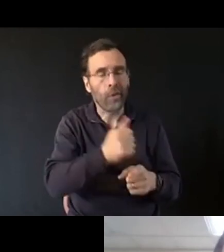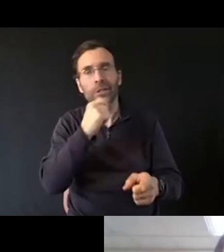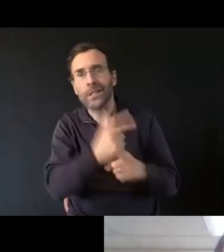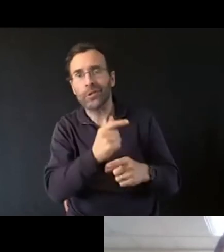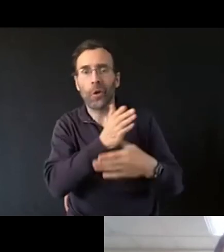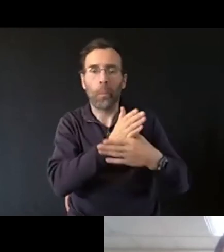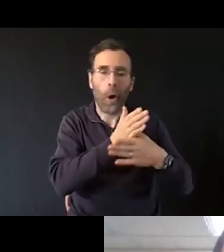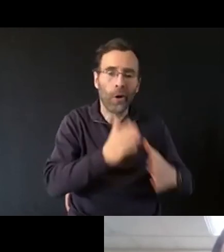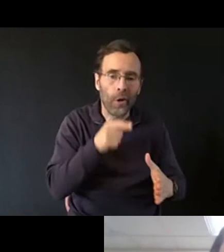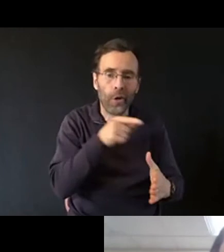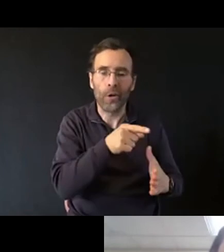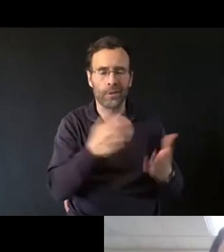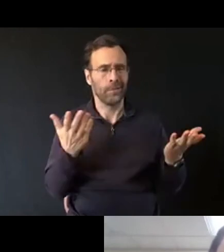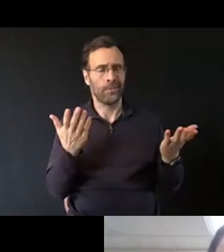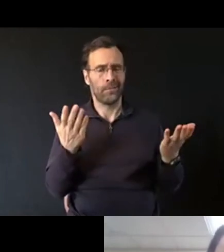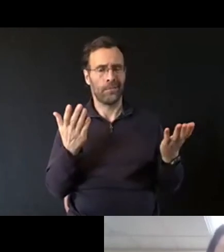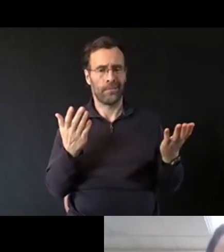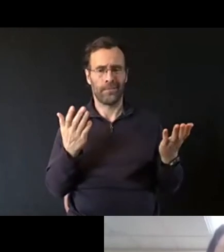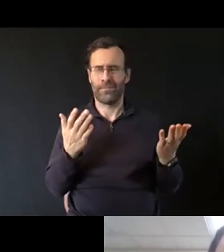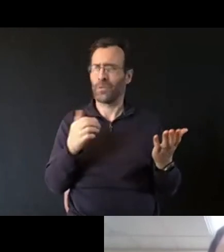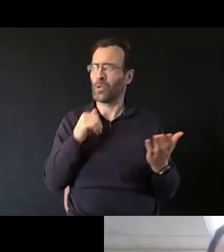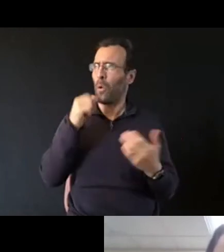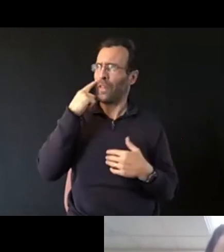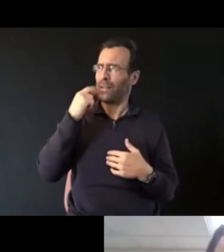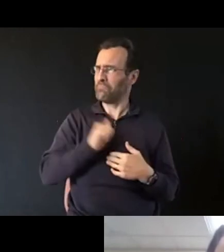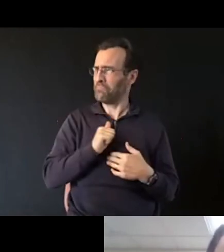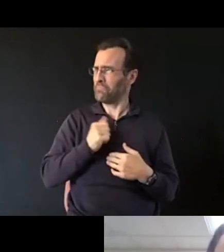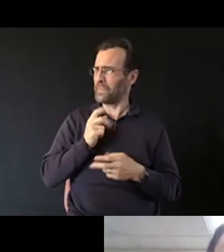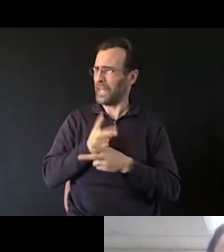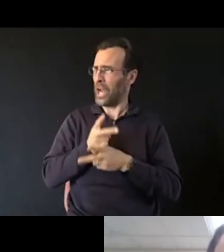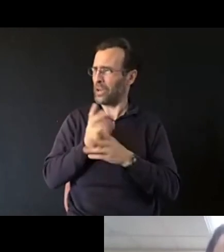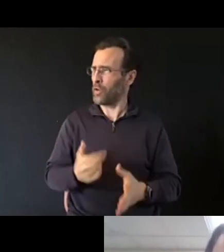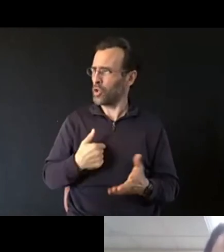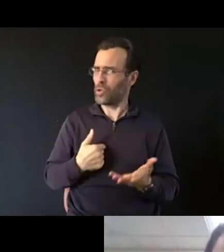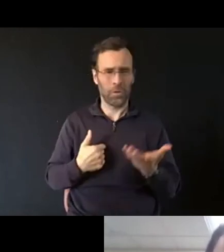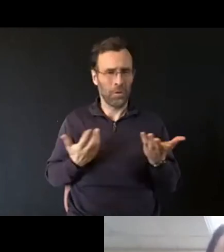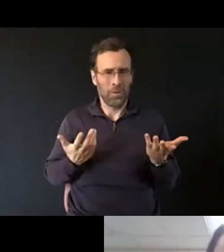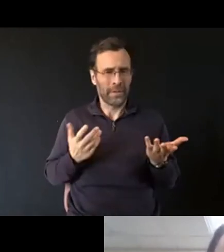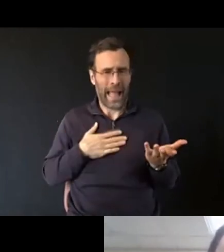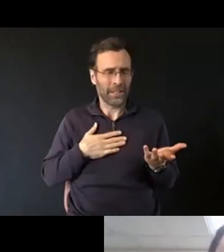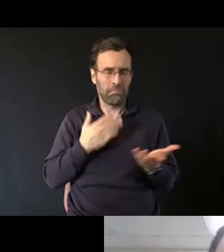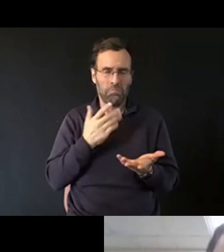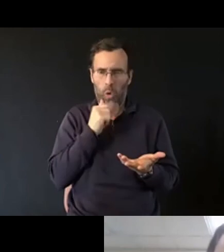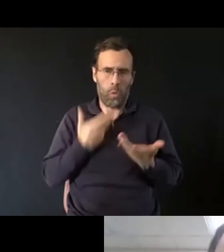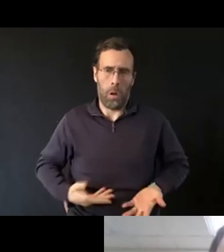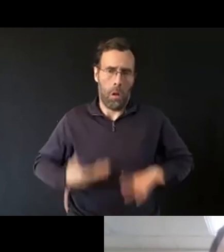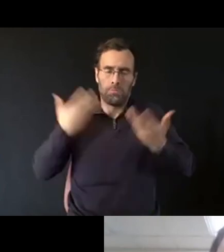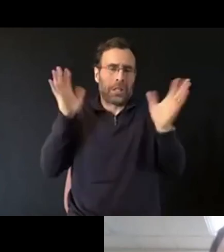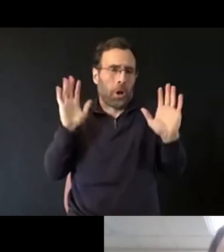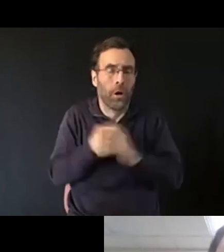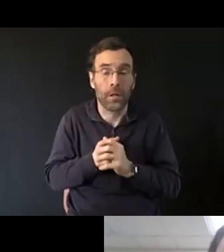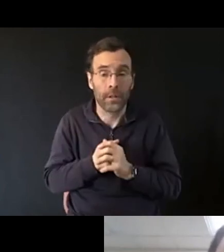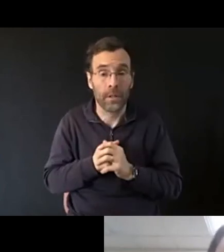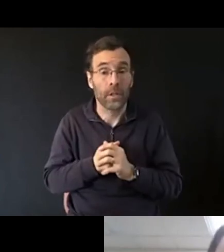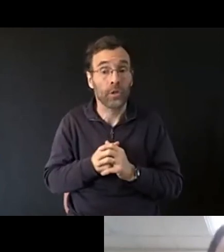or you kind of don't think of yourself as a caregiver. It's just part of your role. And so that's, I think, one of the issues in